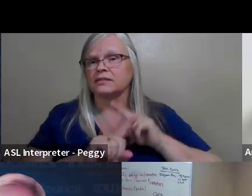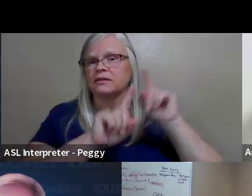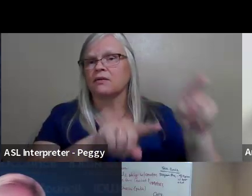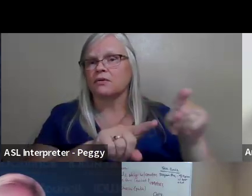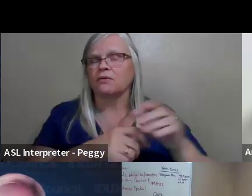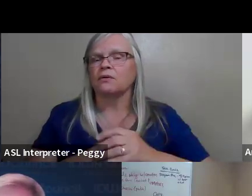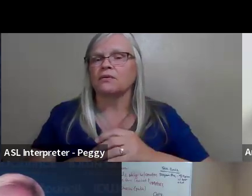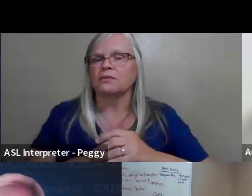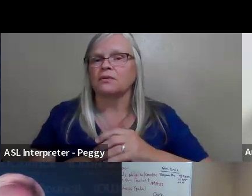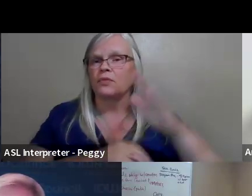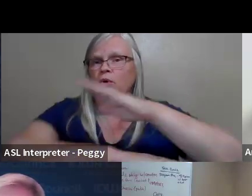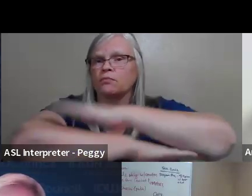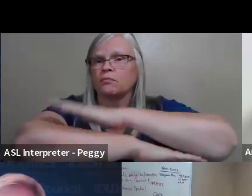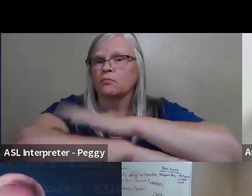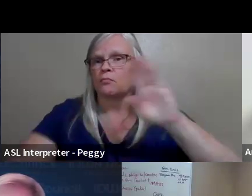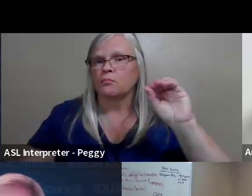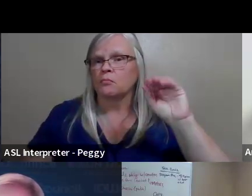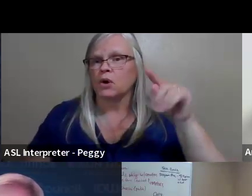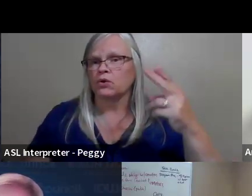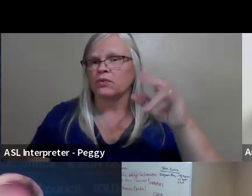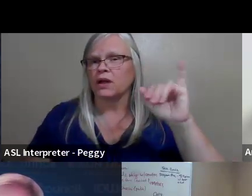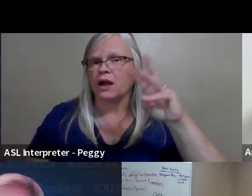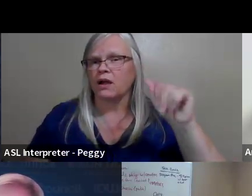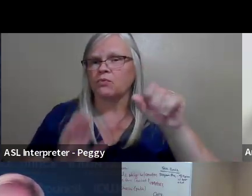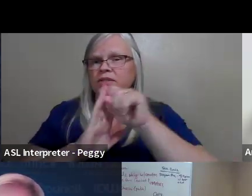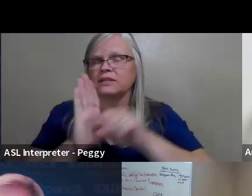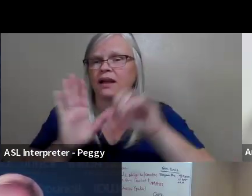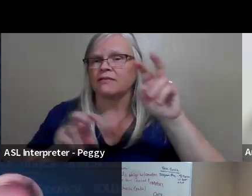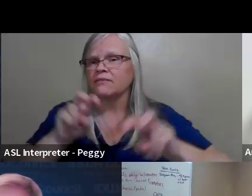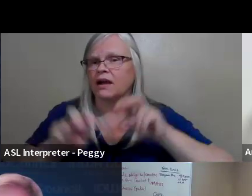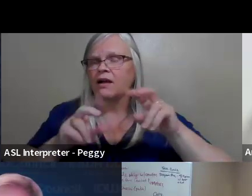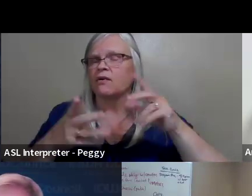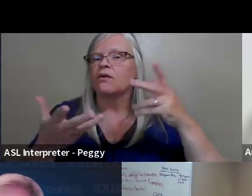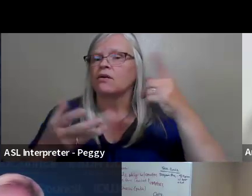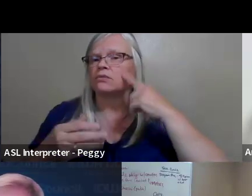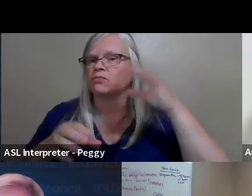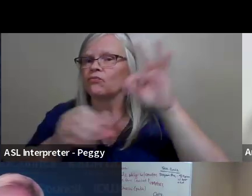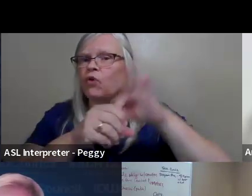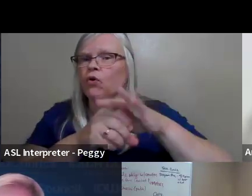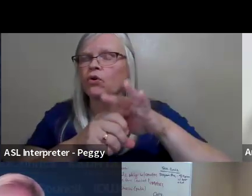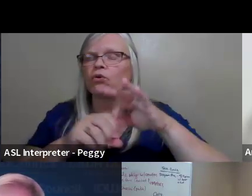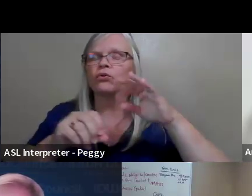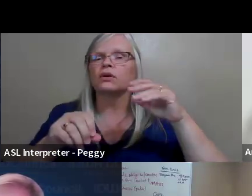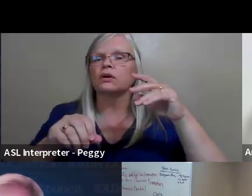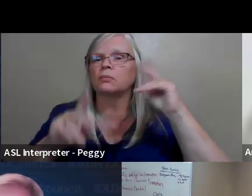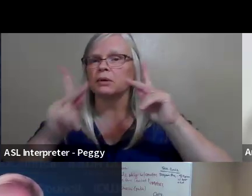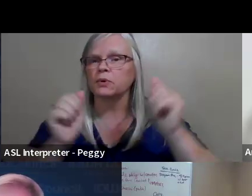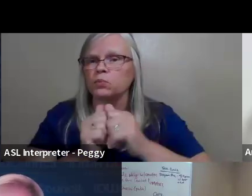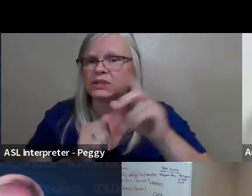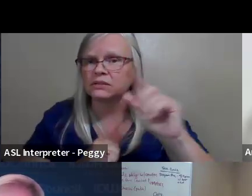their booth at the Iowa State Fair to talk about voting for people with disabilities,